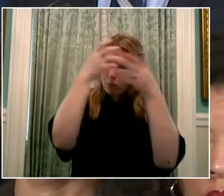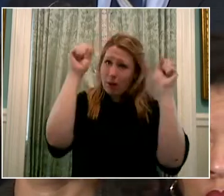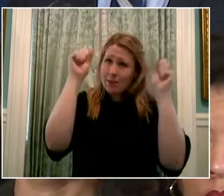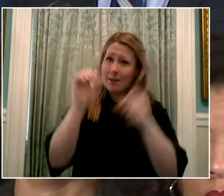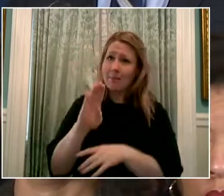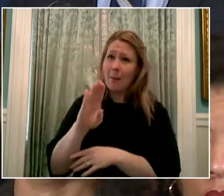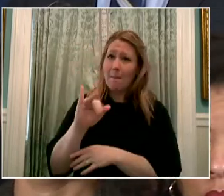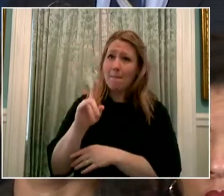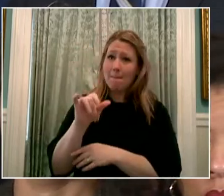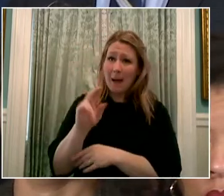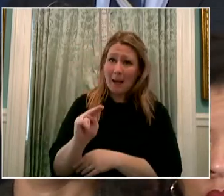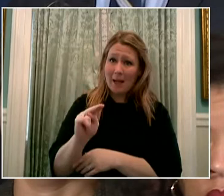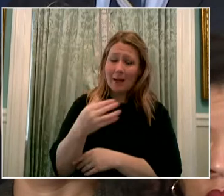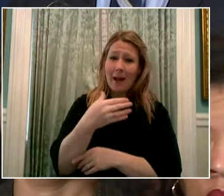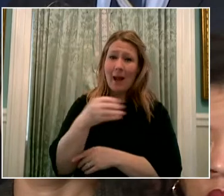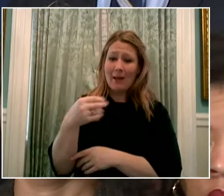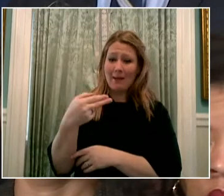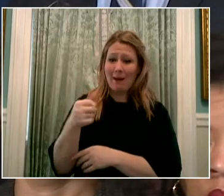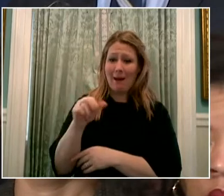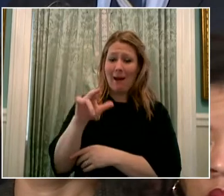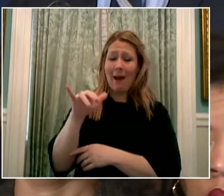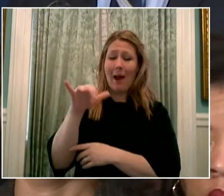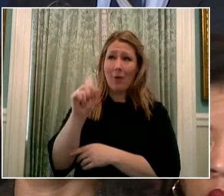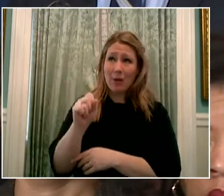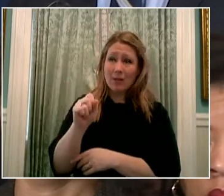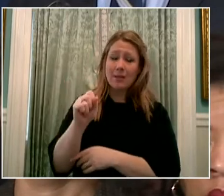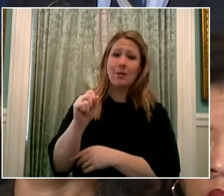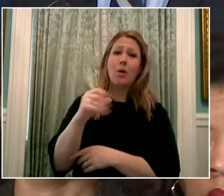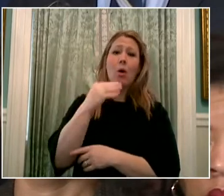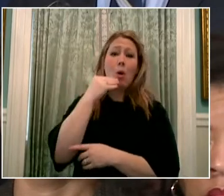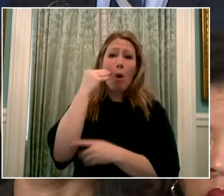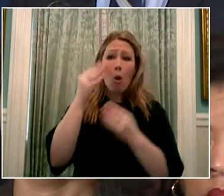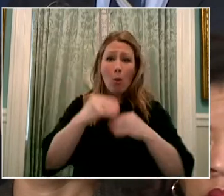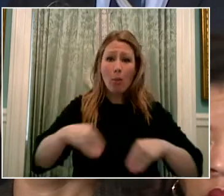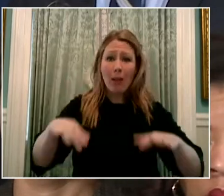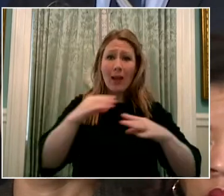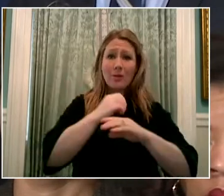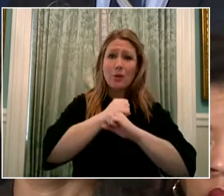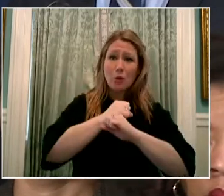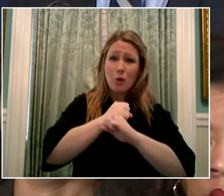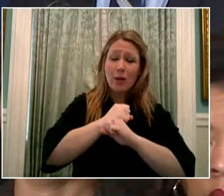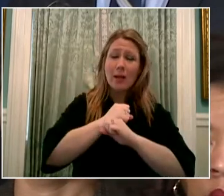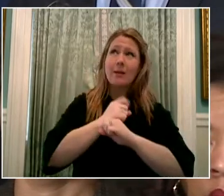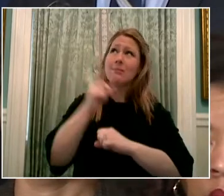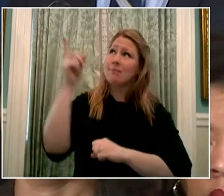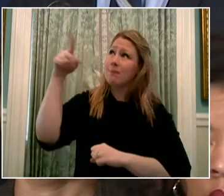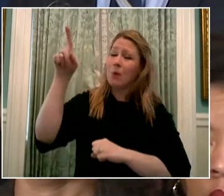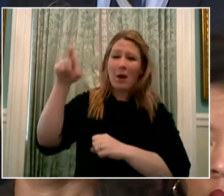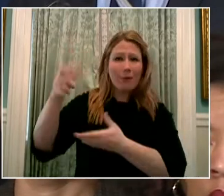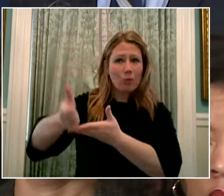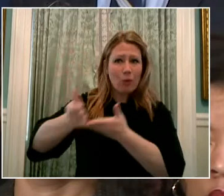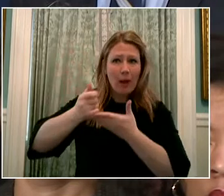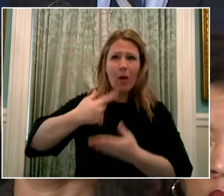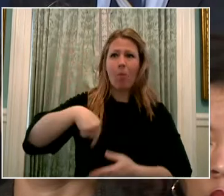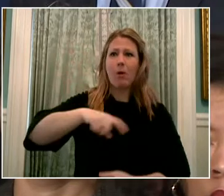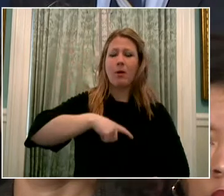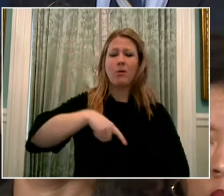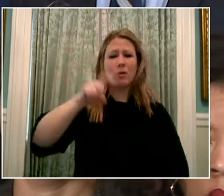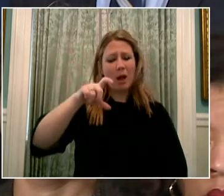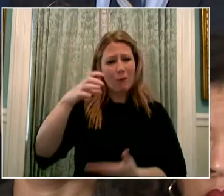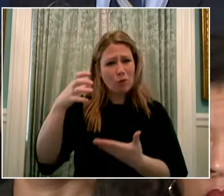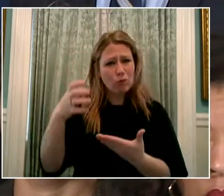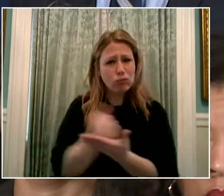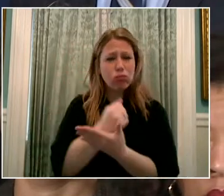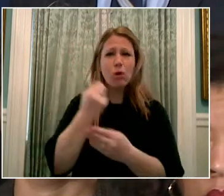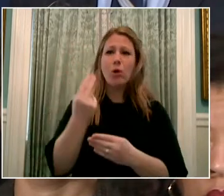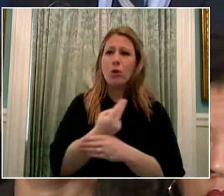Homeland Security. They must use all tools that are available to resolve this issue.